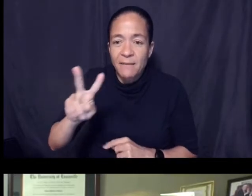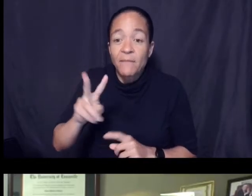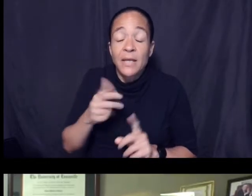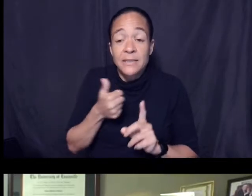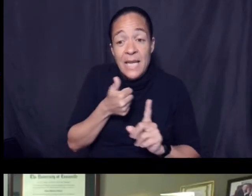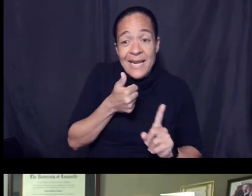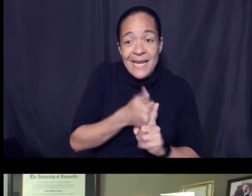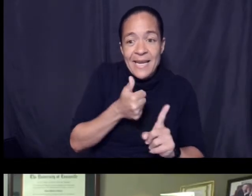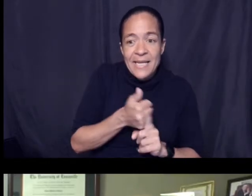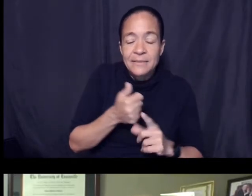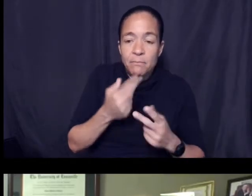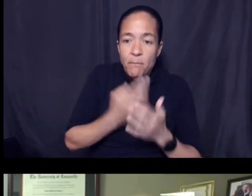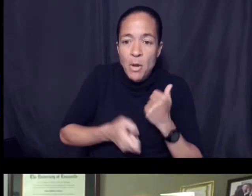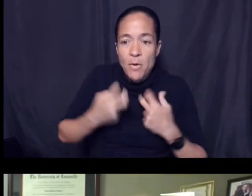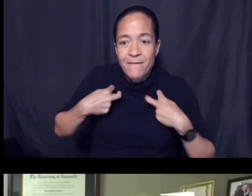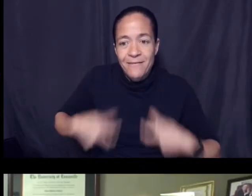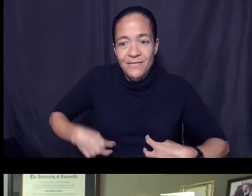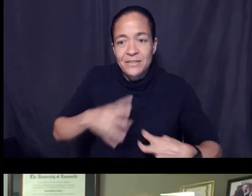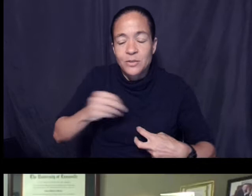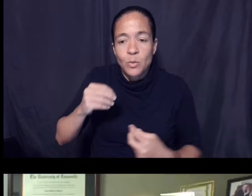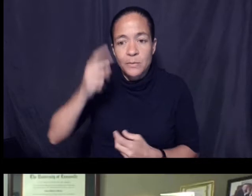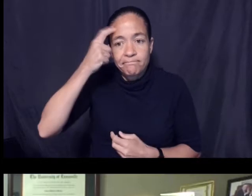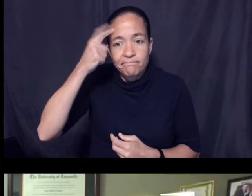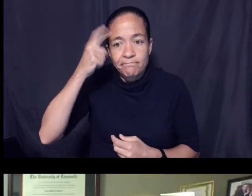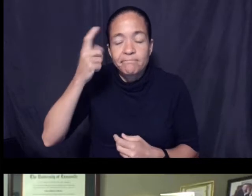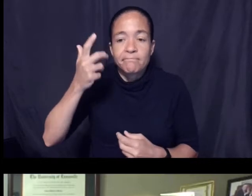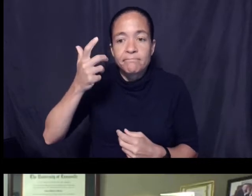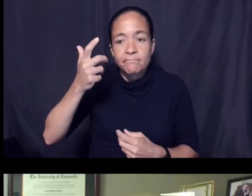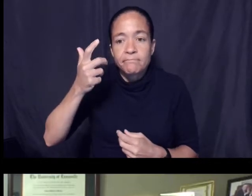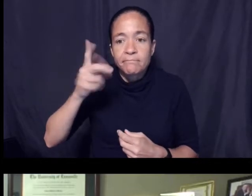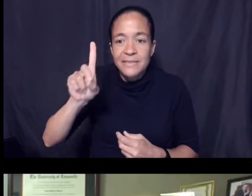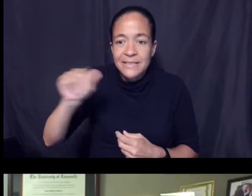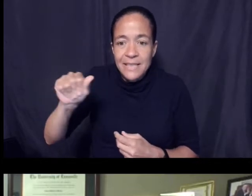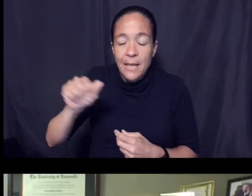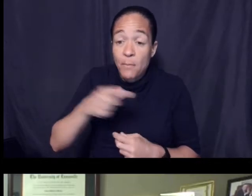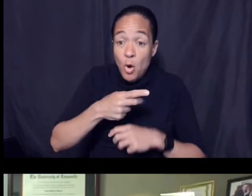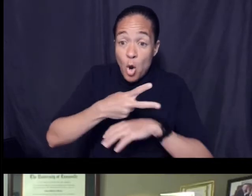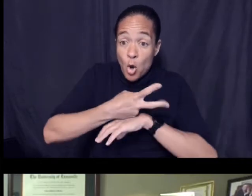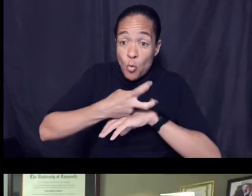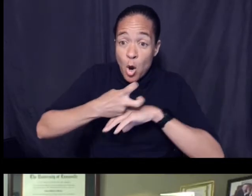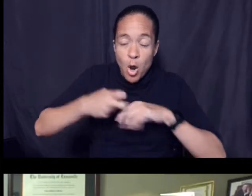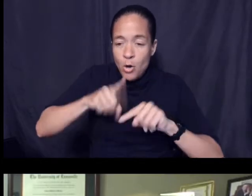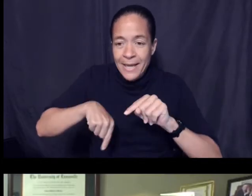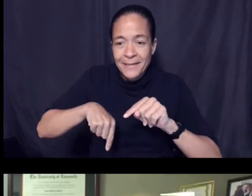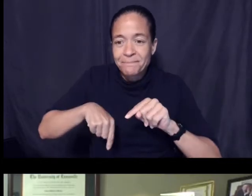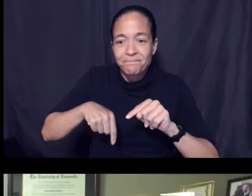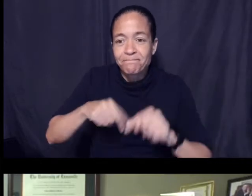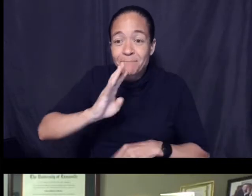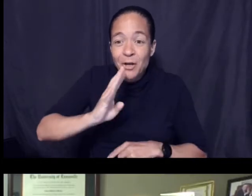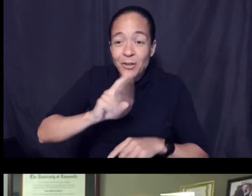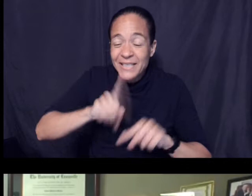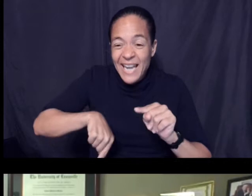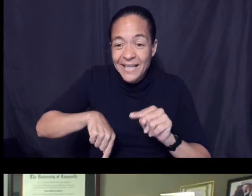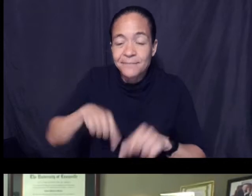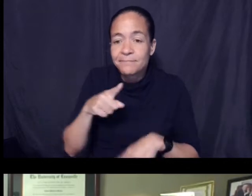both physically and intellectually. He cannot crawl, sit up, or walk. He's nonverbal, has